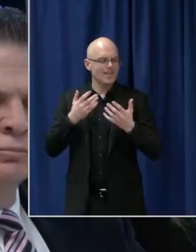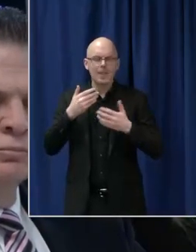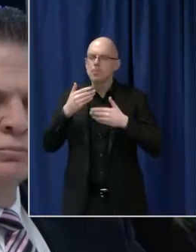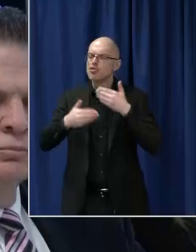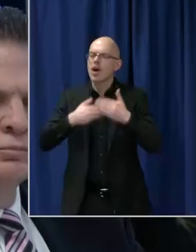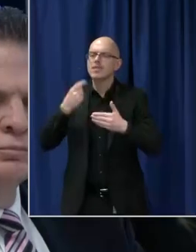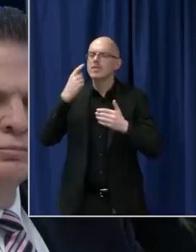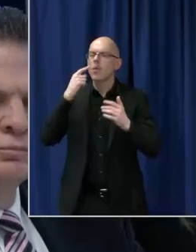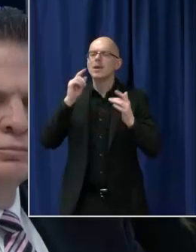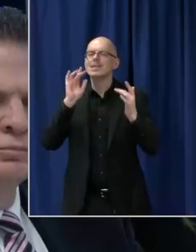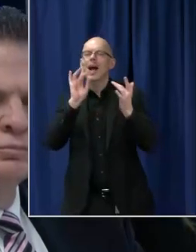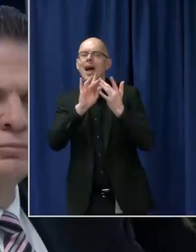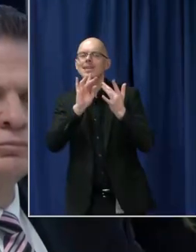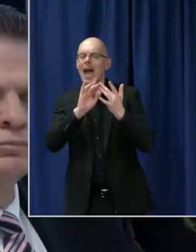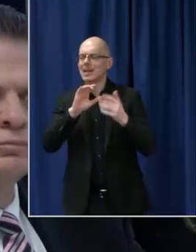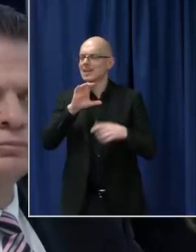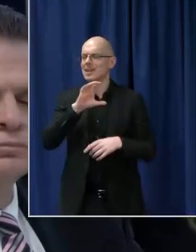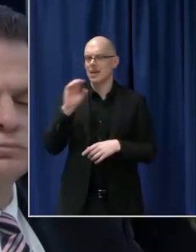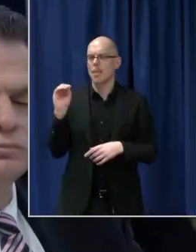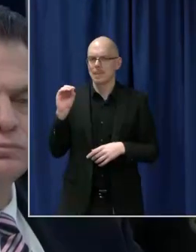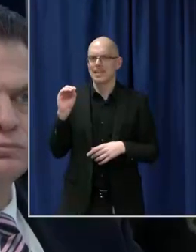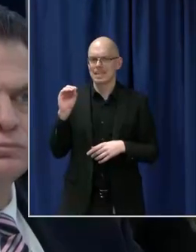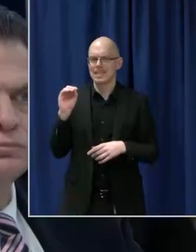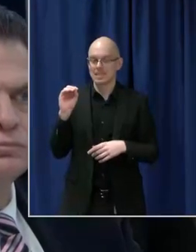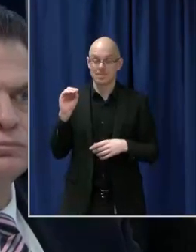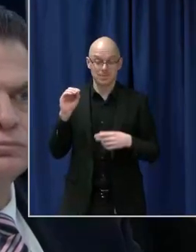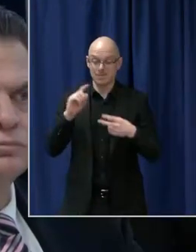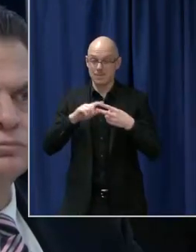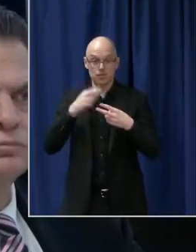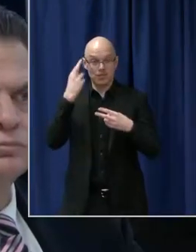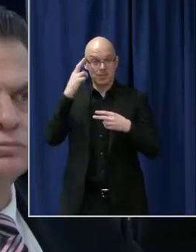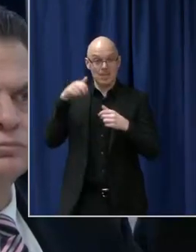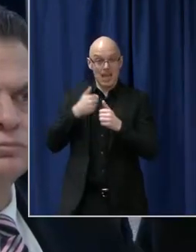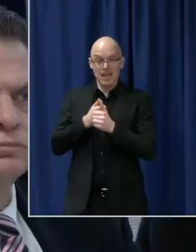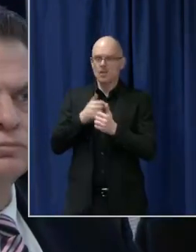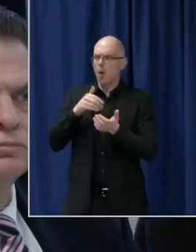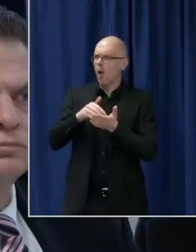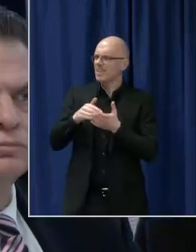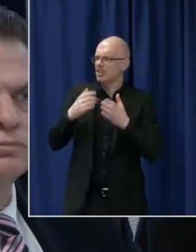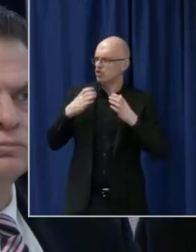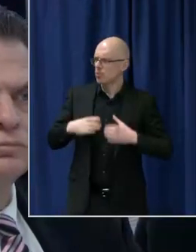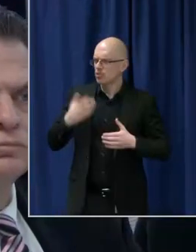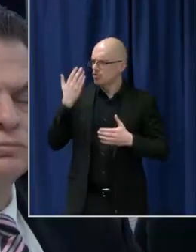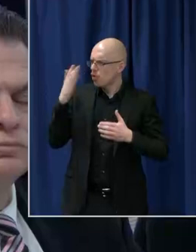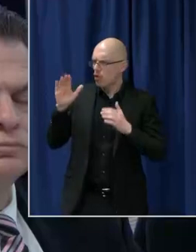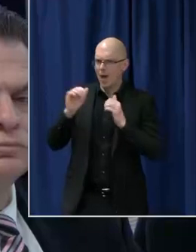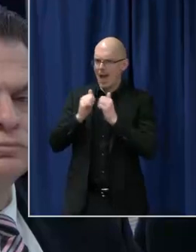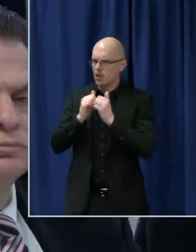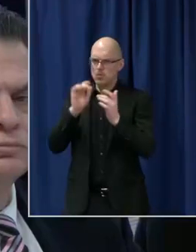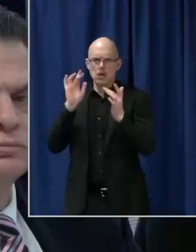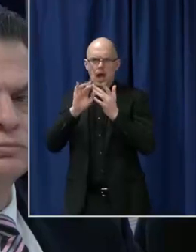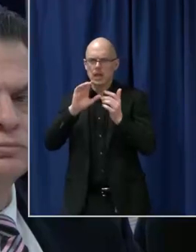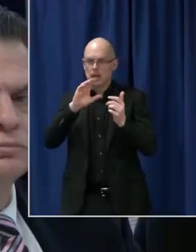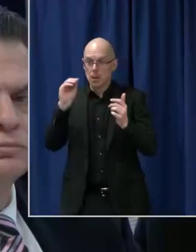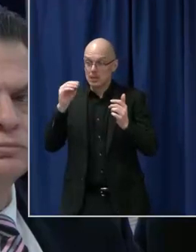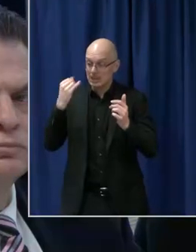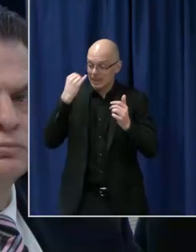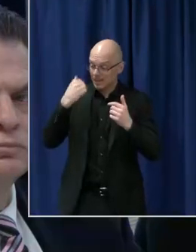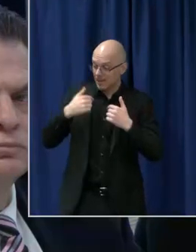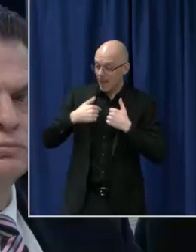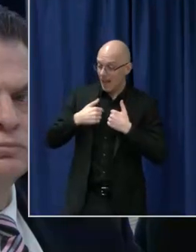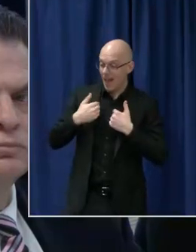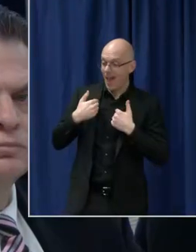The rationale: consumers often do not know how to contact companies in the event there are issues